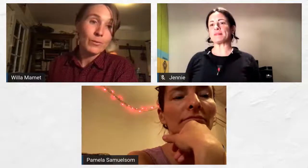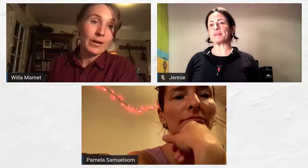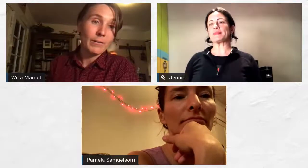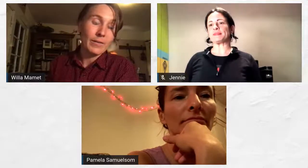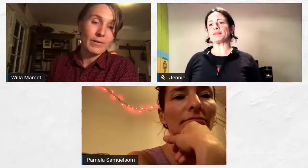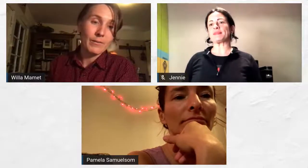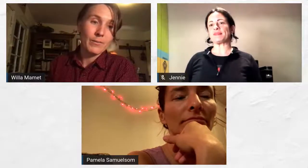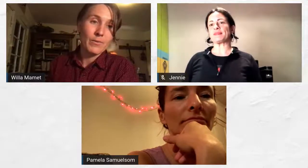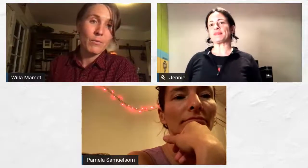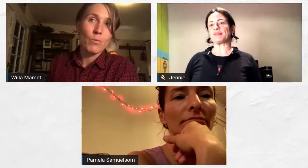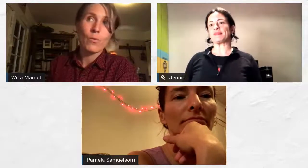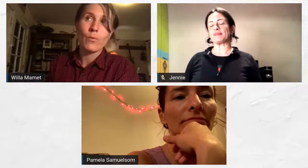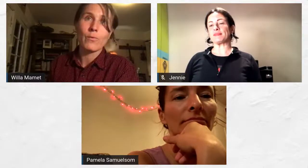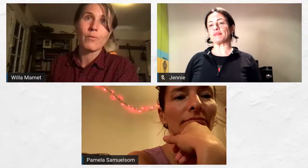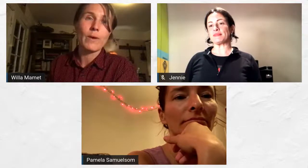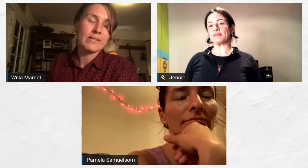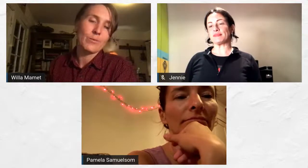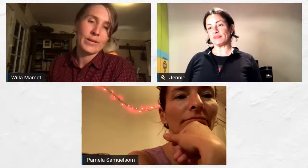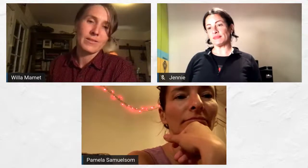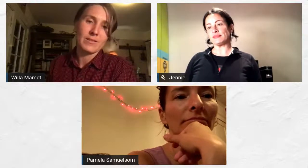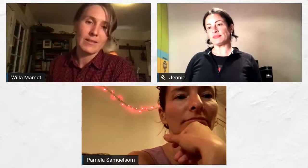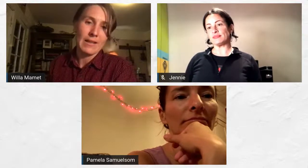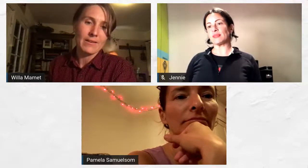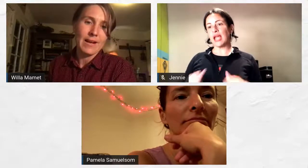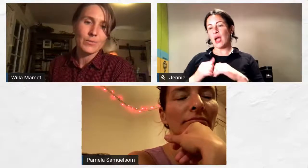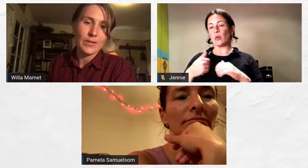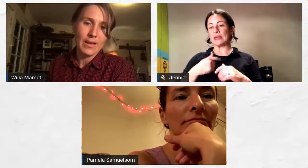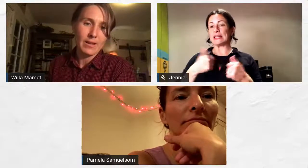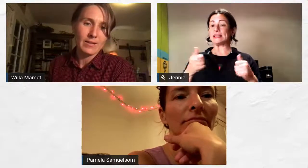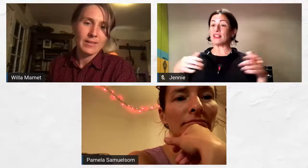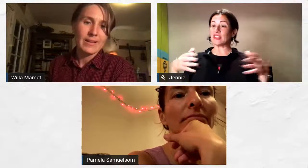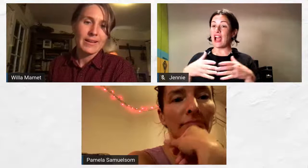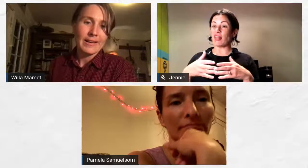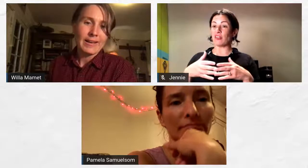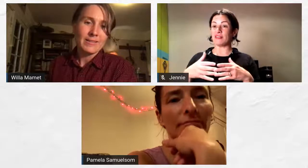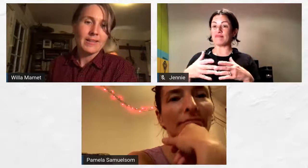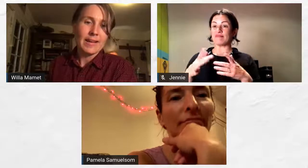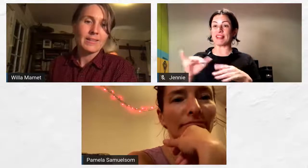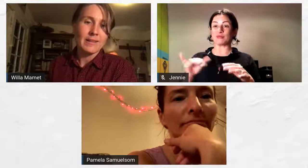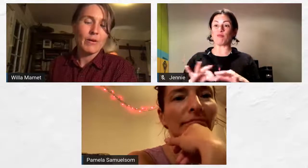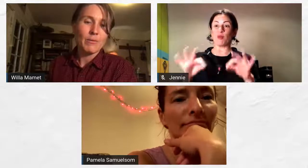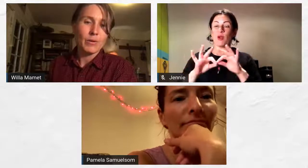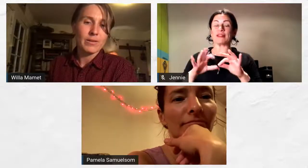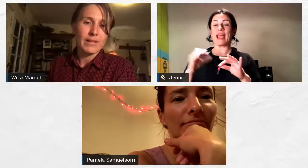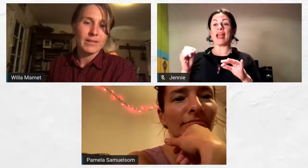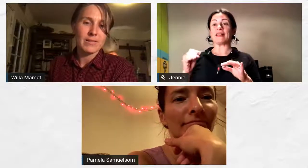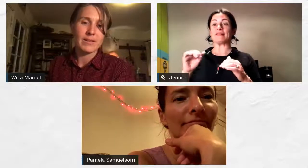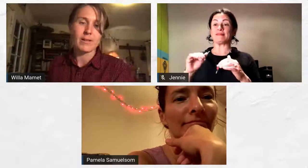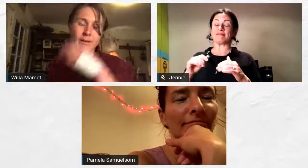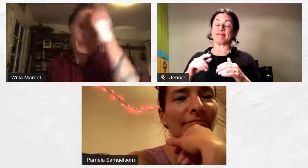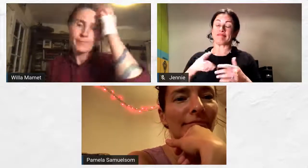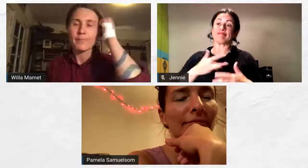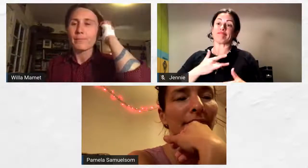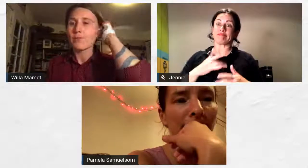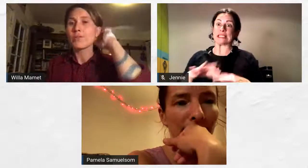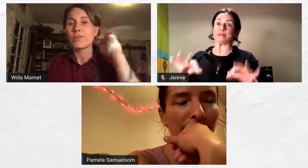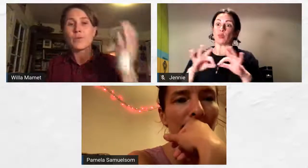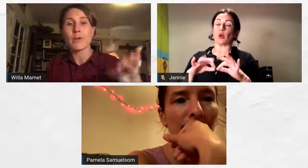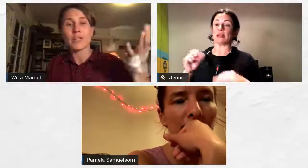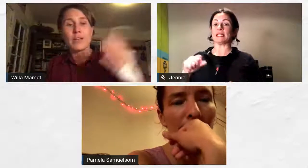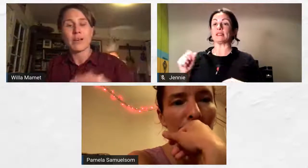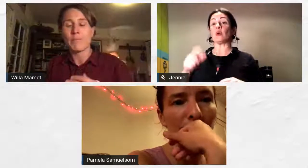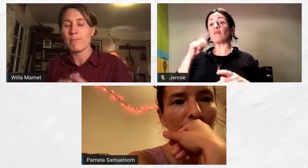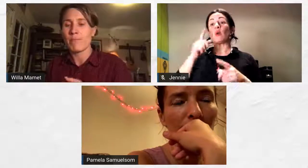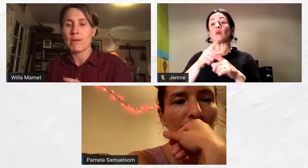I don't know, the ways that we can still gather as we can, and how important that is. And for those